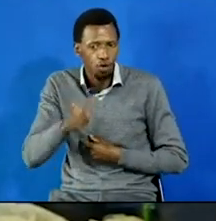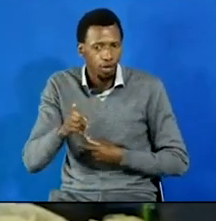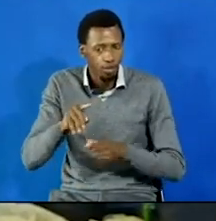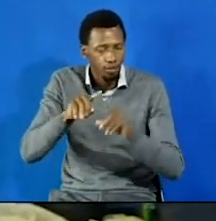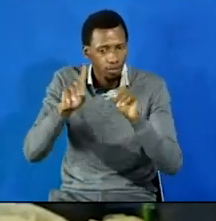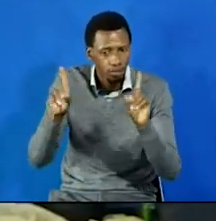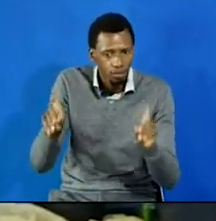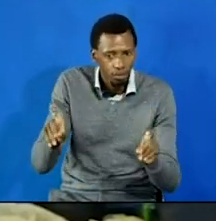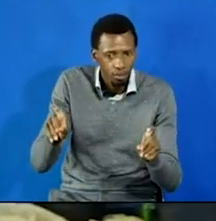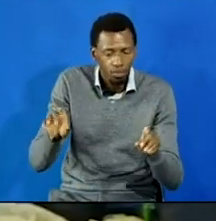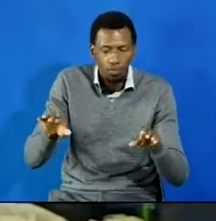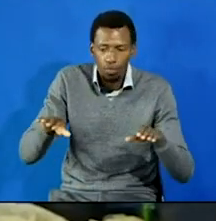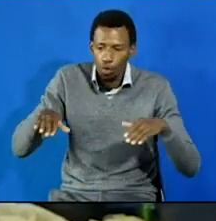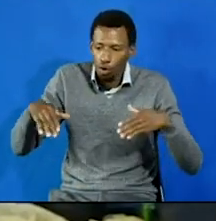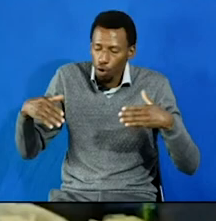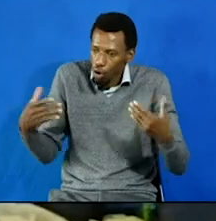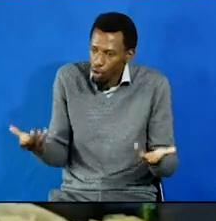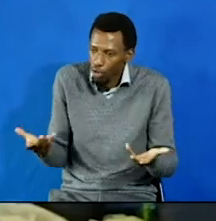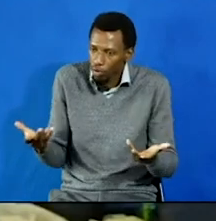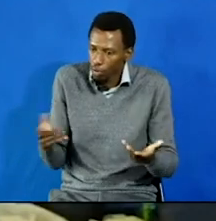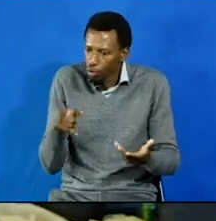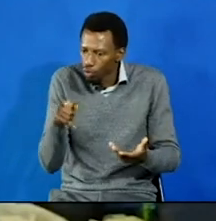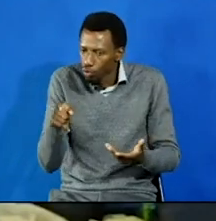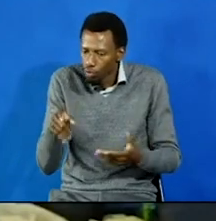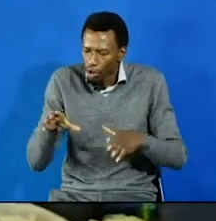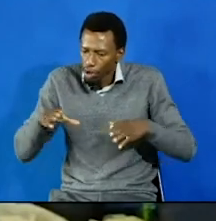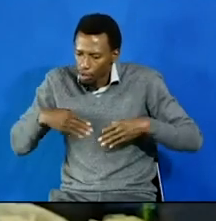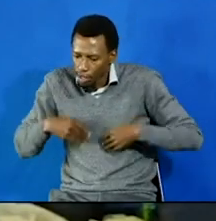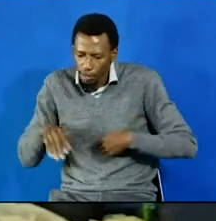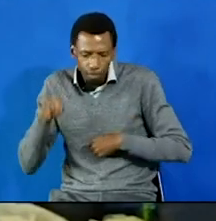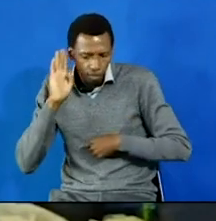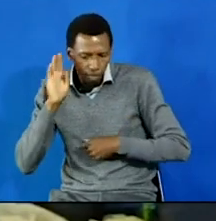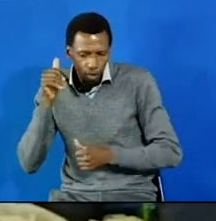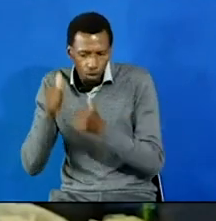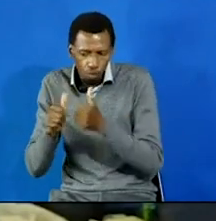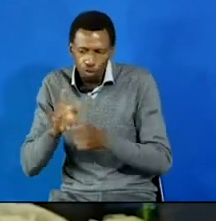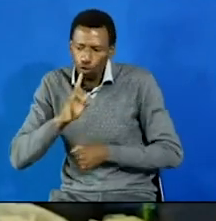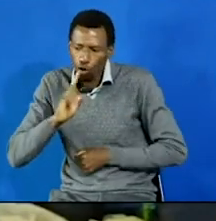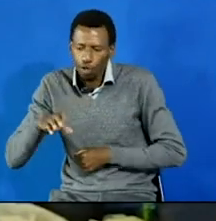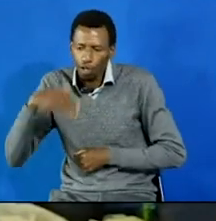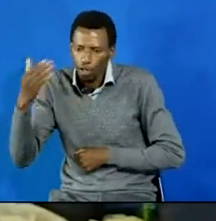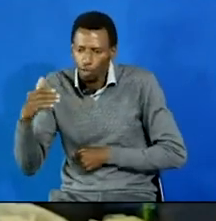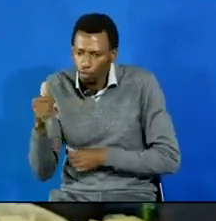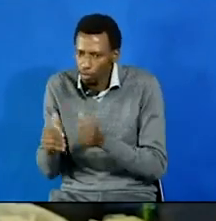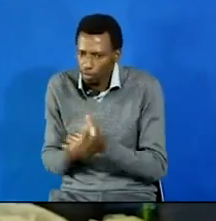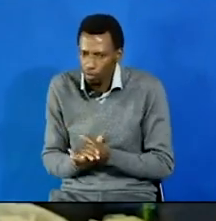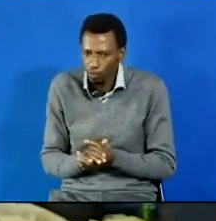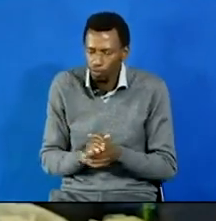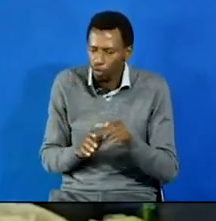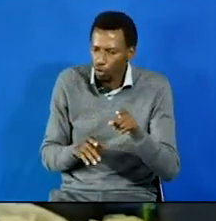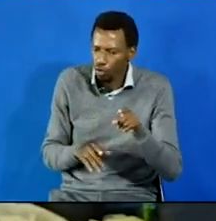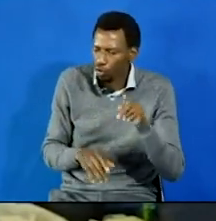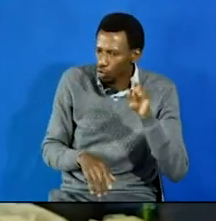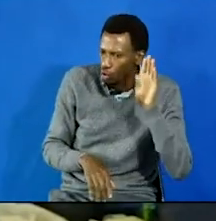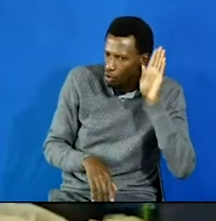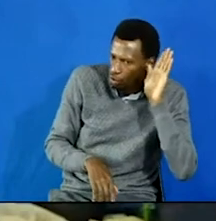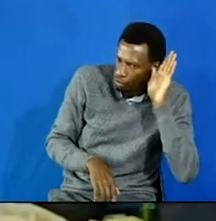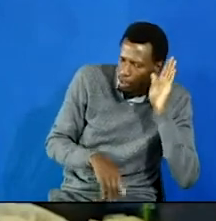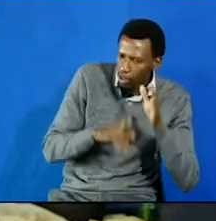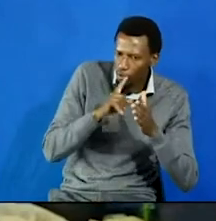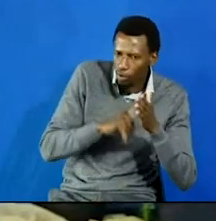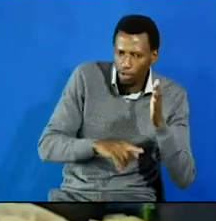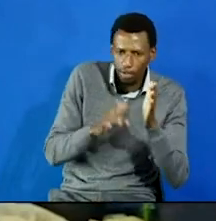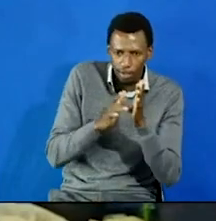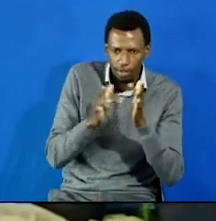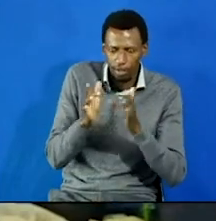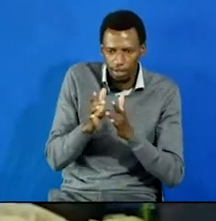commissioning, or which commissioning do you heed each and every day? Do you obey what Jesus